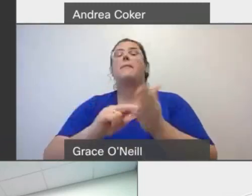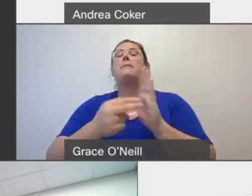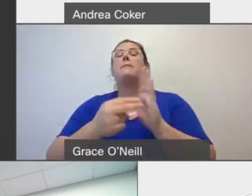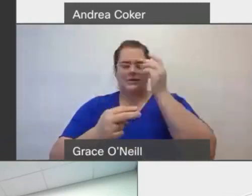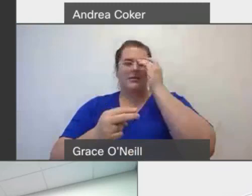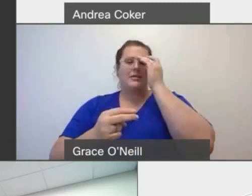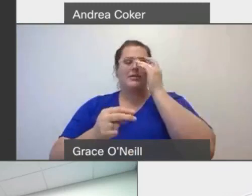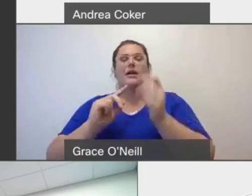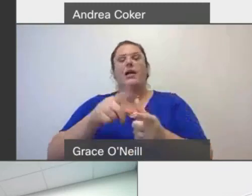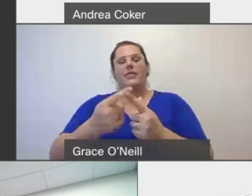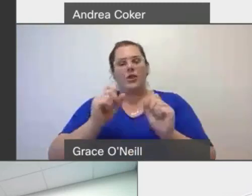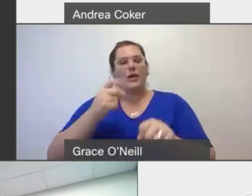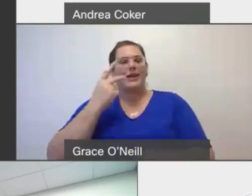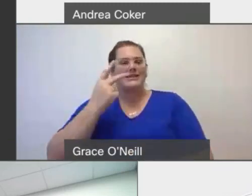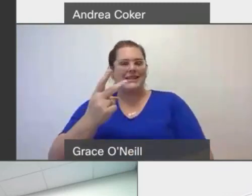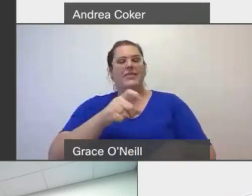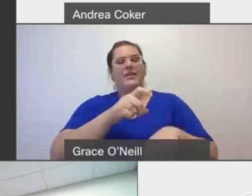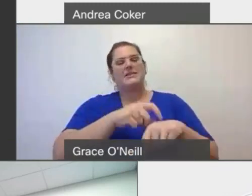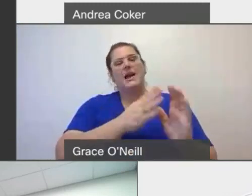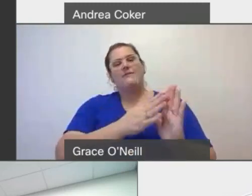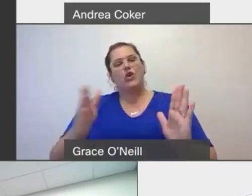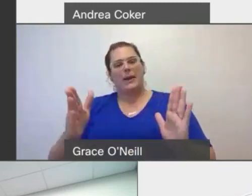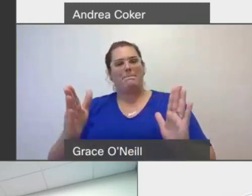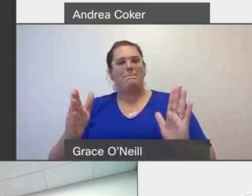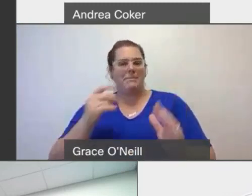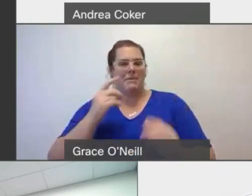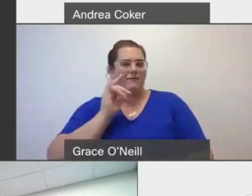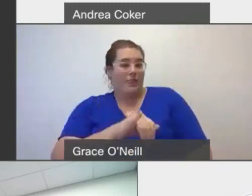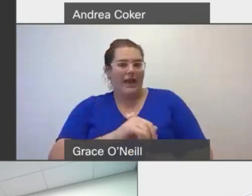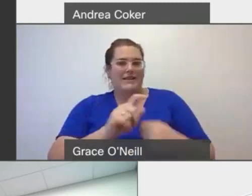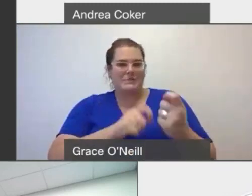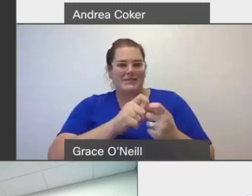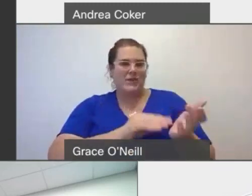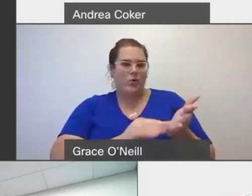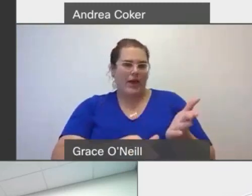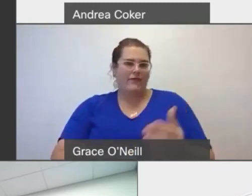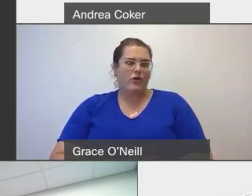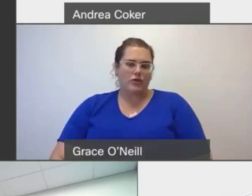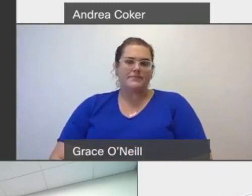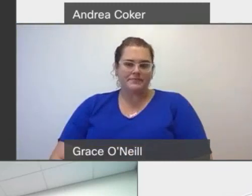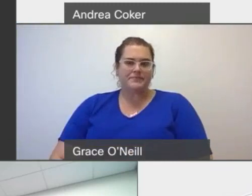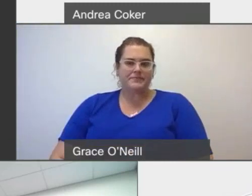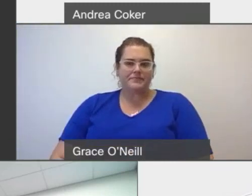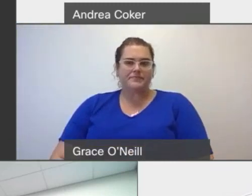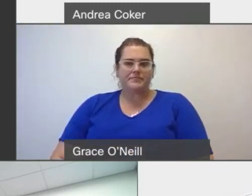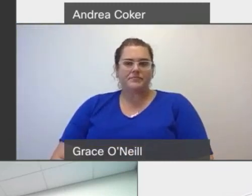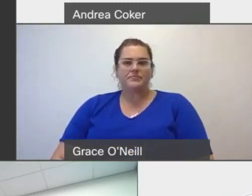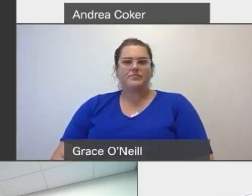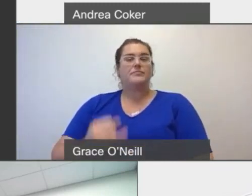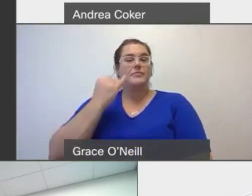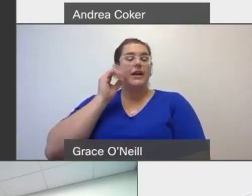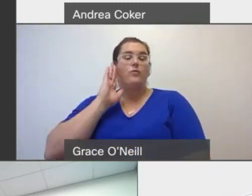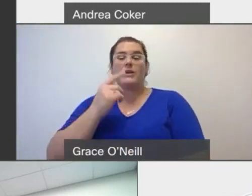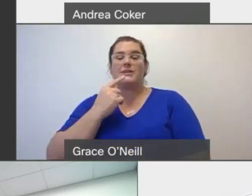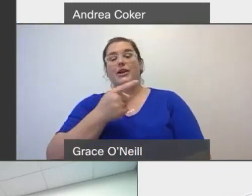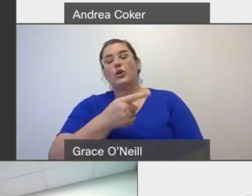the time frame of the waiver, keeping in, whether they're going to say you submitted it on this date, so you've